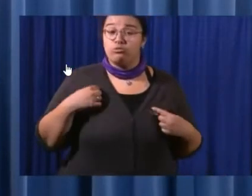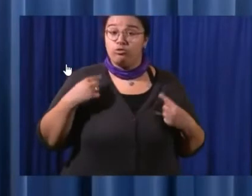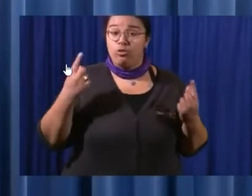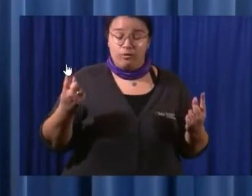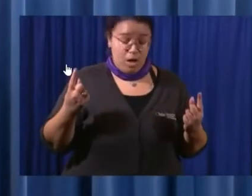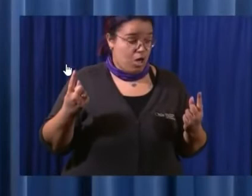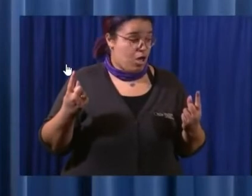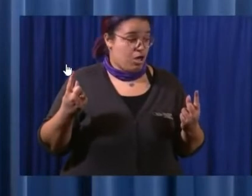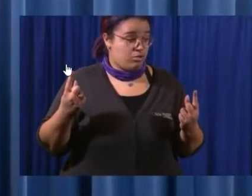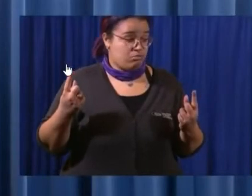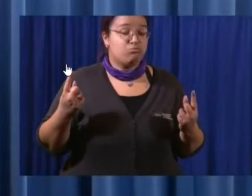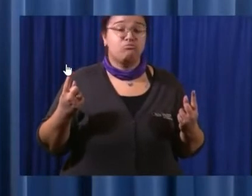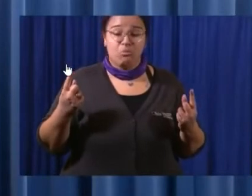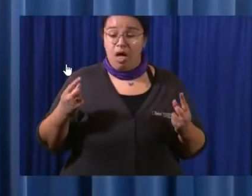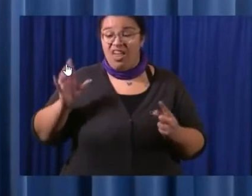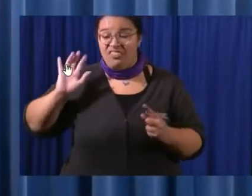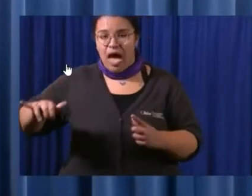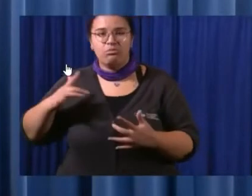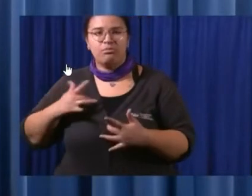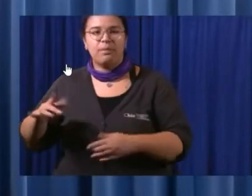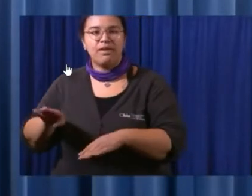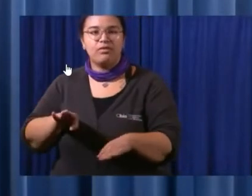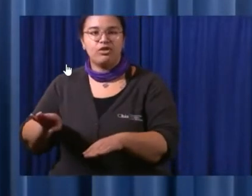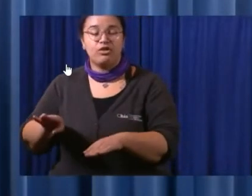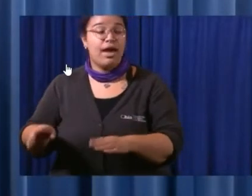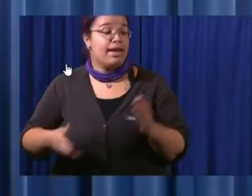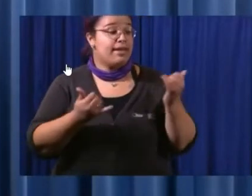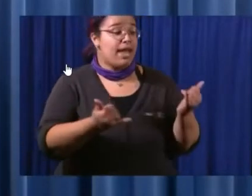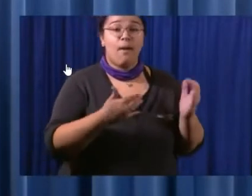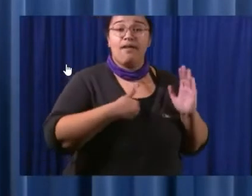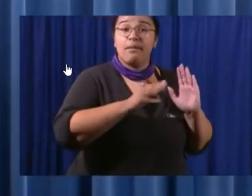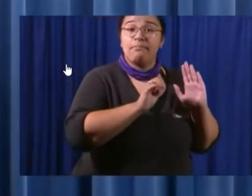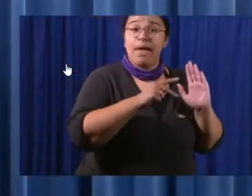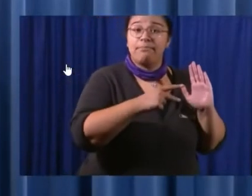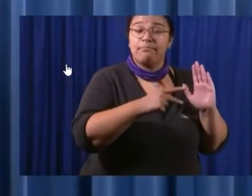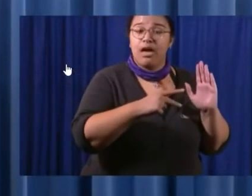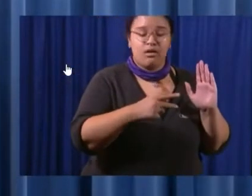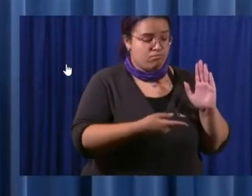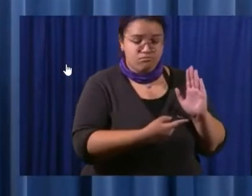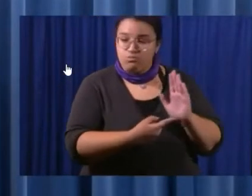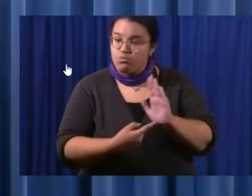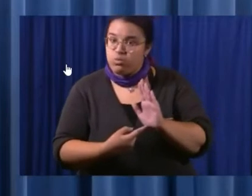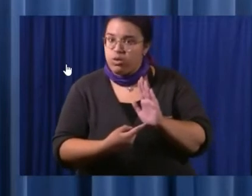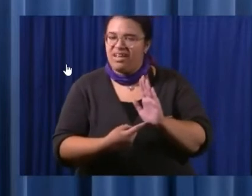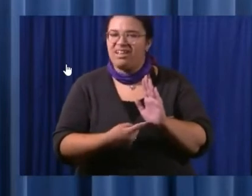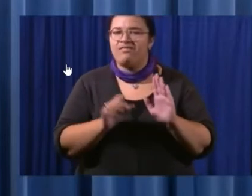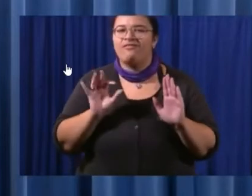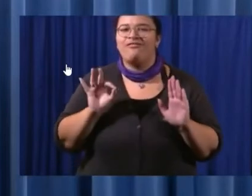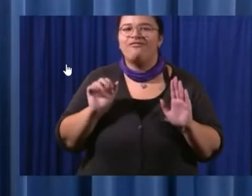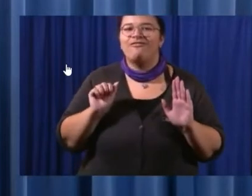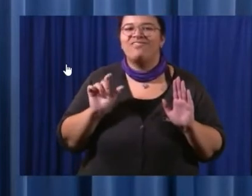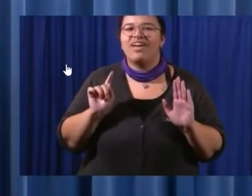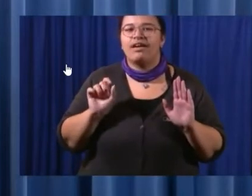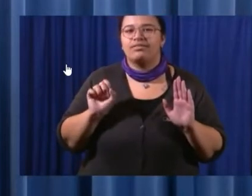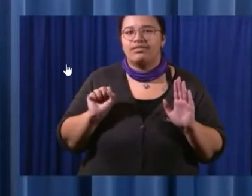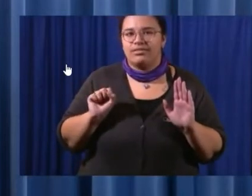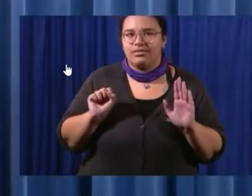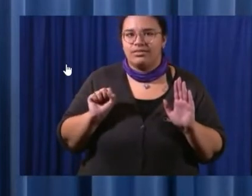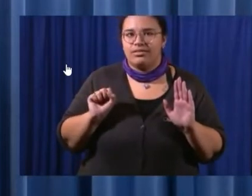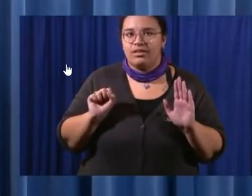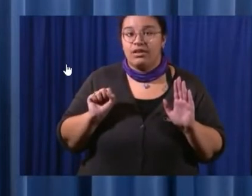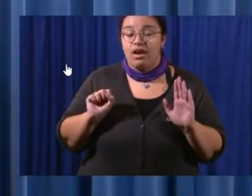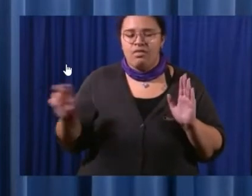map gives us an opportunity to continue that discussion with the people of Ohio based upon facts. And I